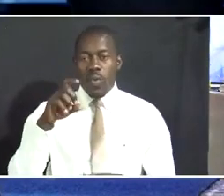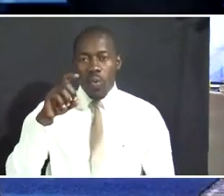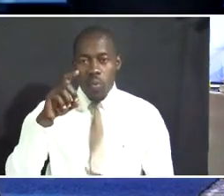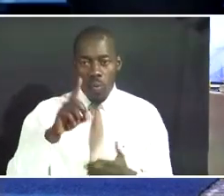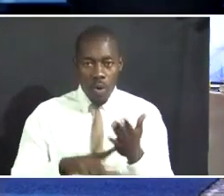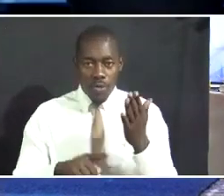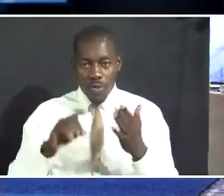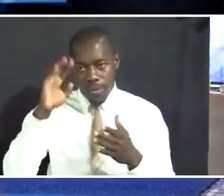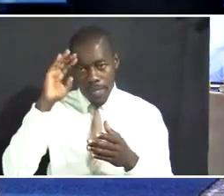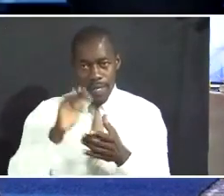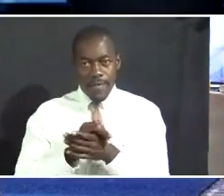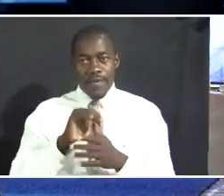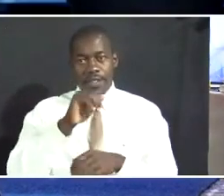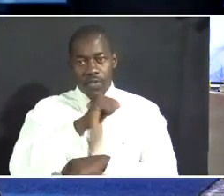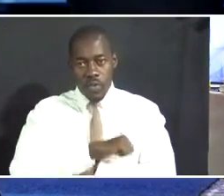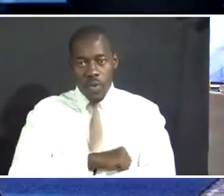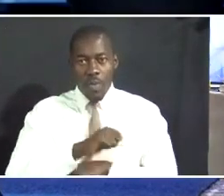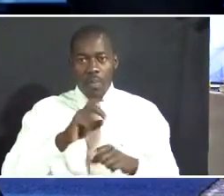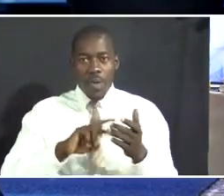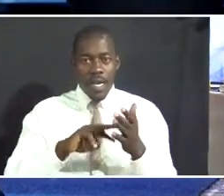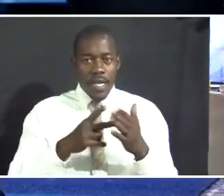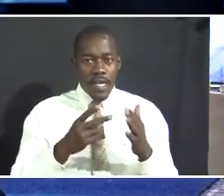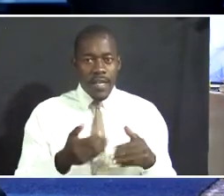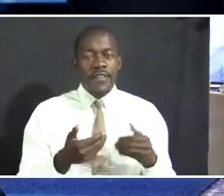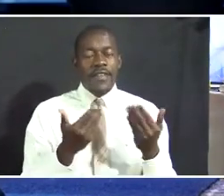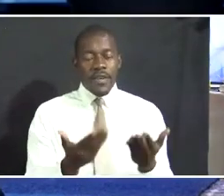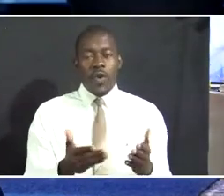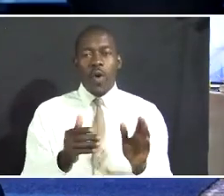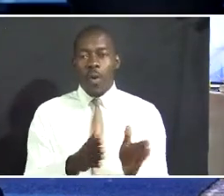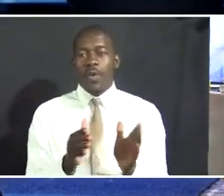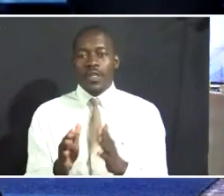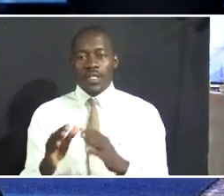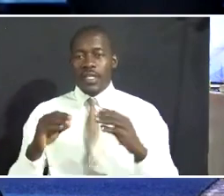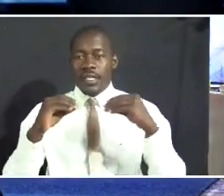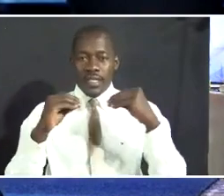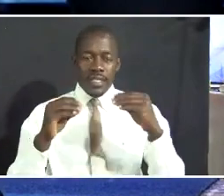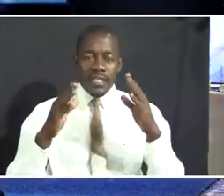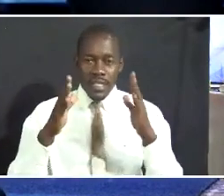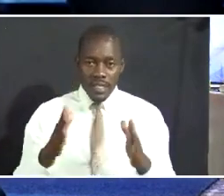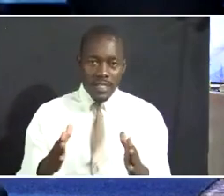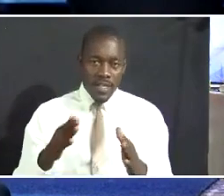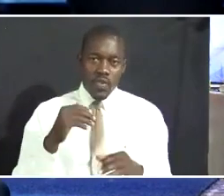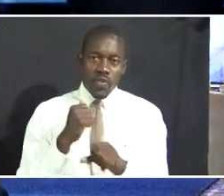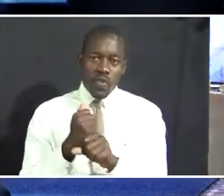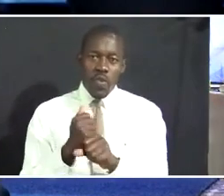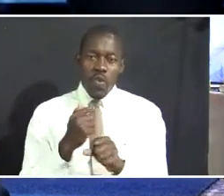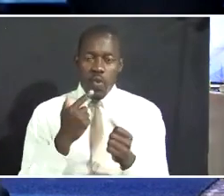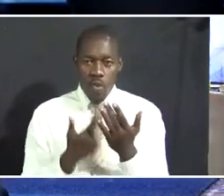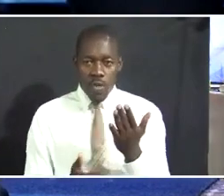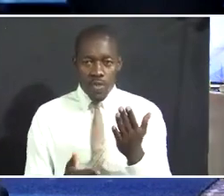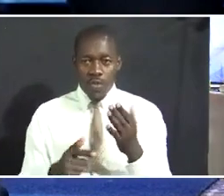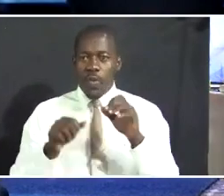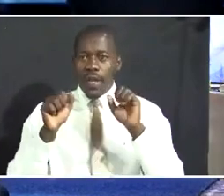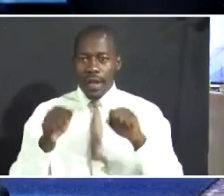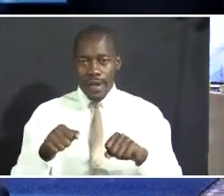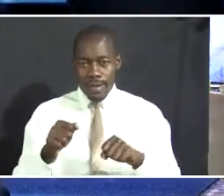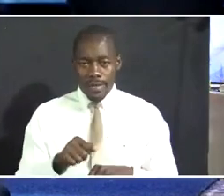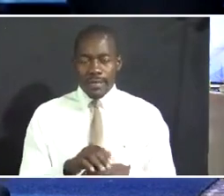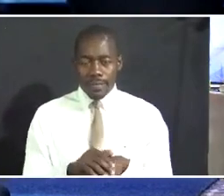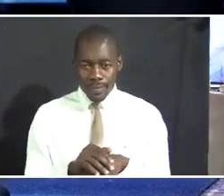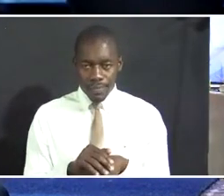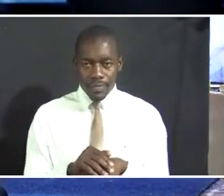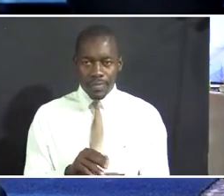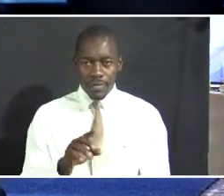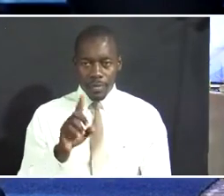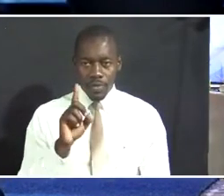teachers to be able to model what we believe in. So one of the things that I get from